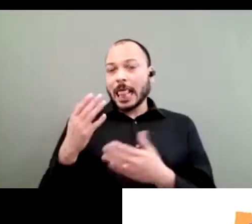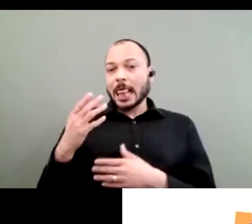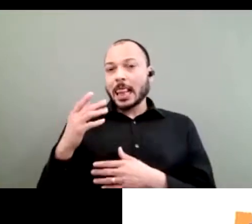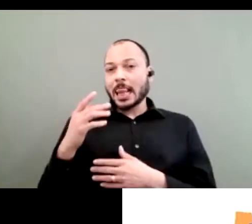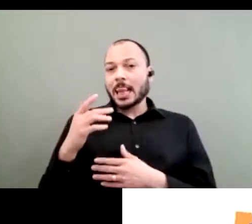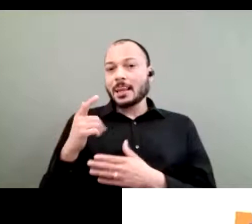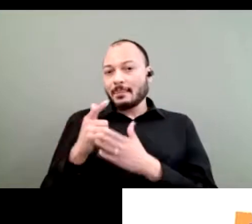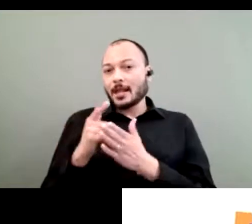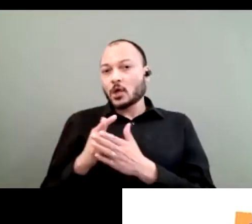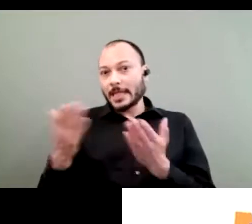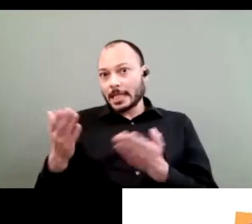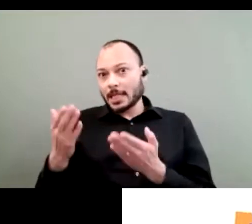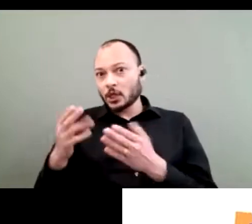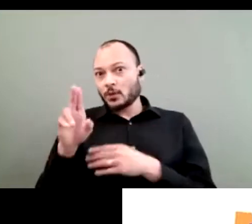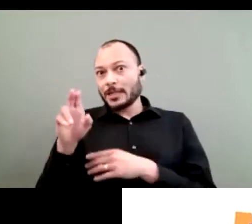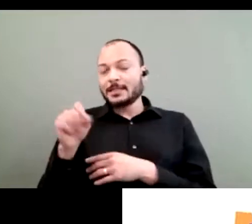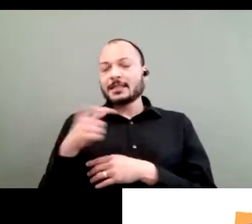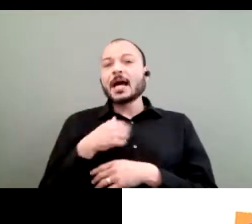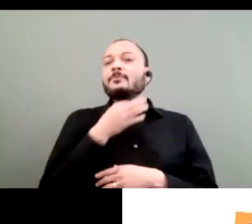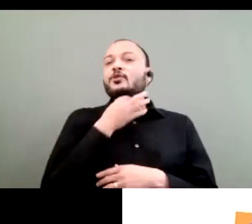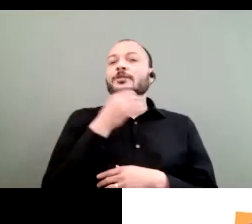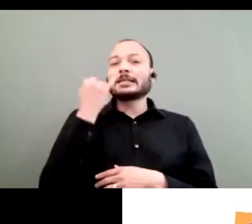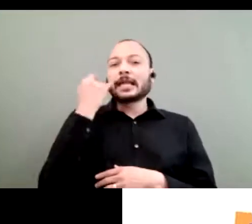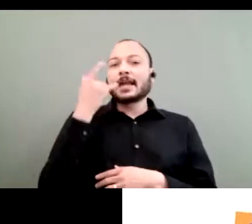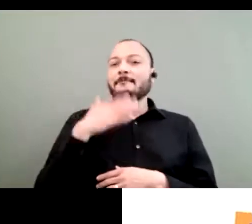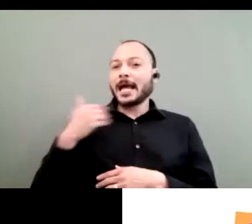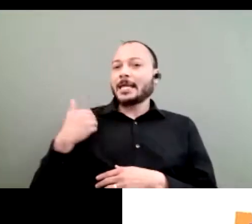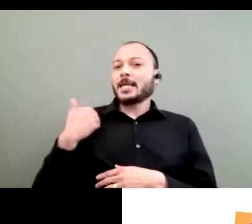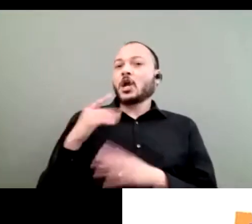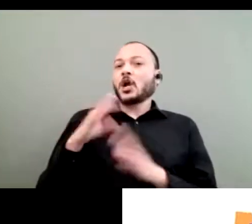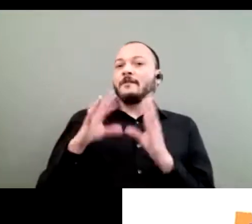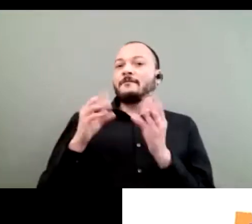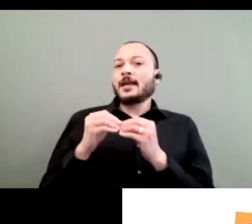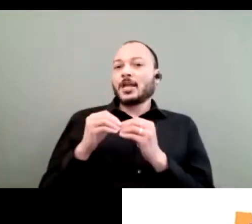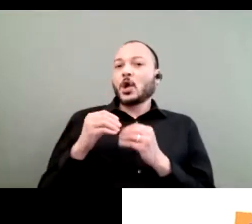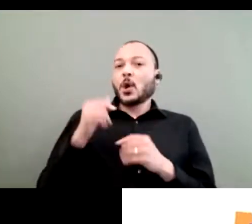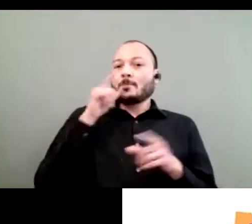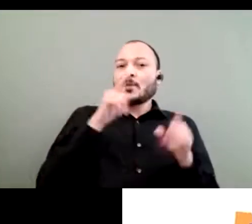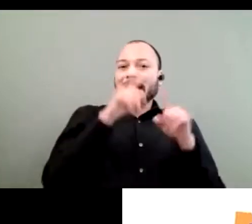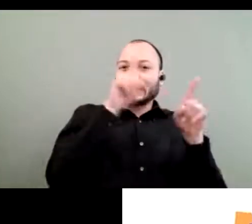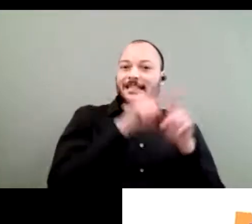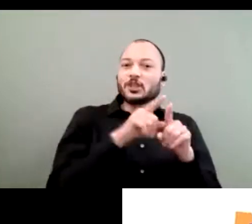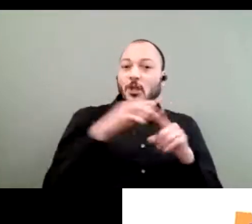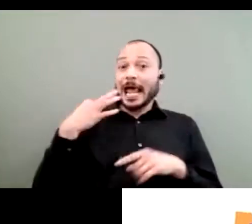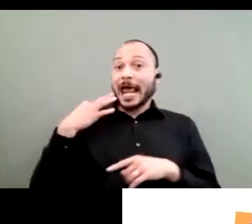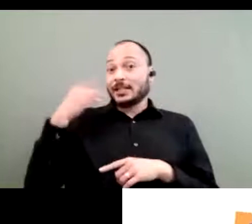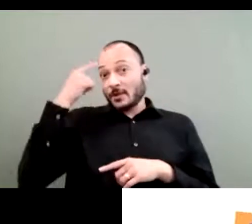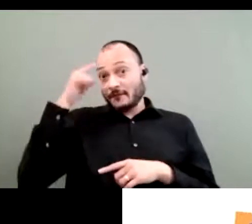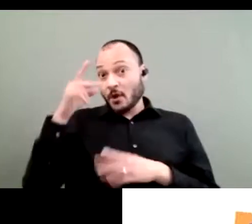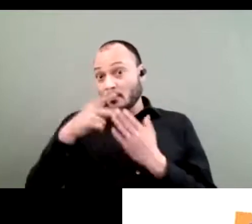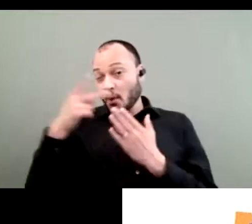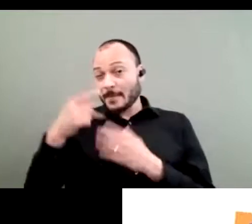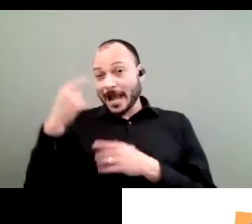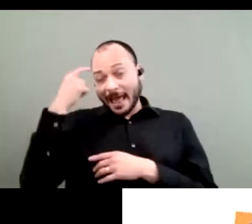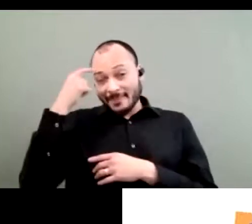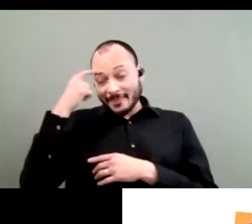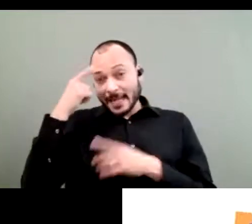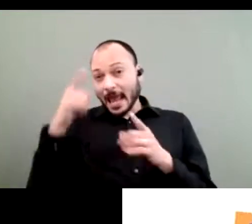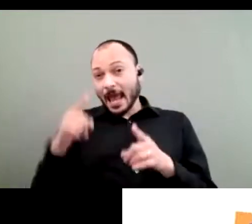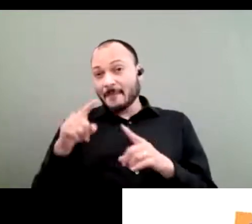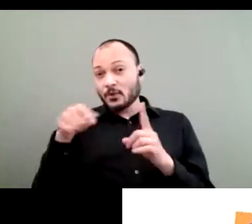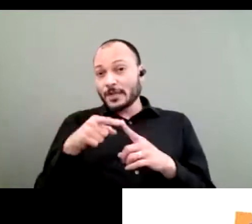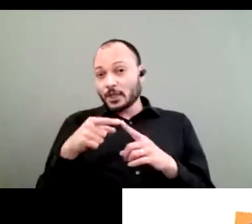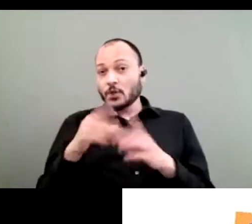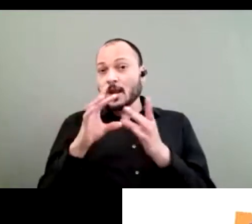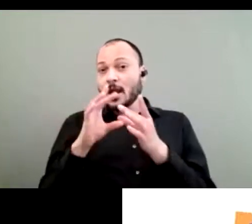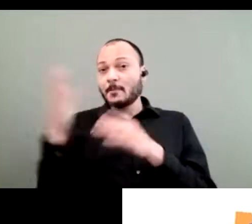or younger sibling are eligible for this program. I think that came in when Sabrina, you were presenting, but can you, I know this came up a little